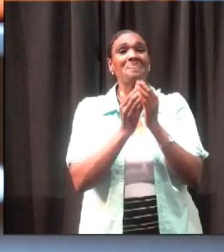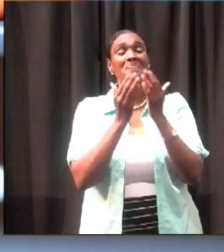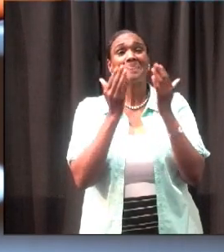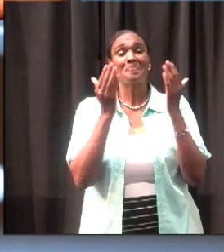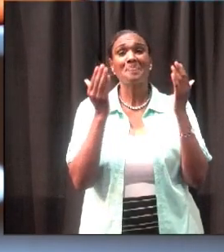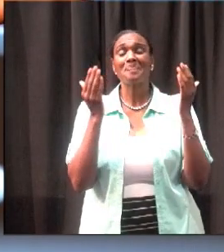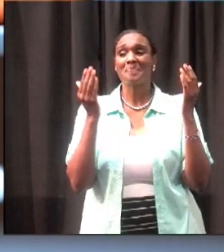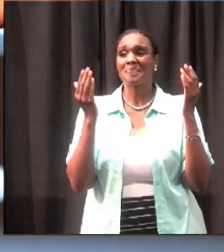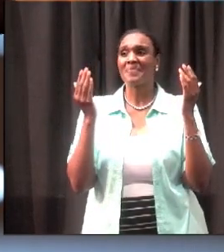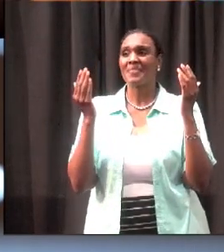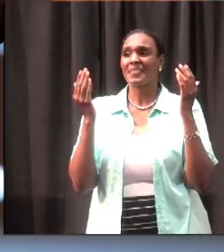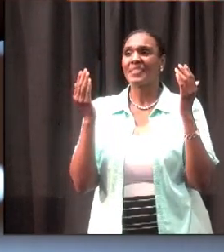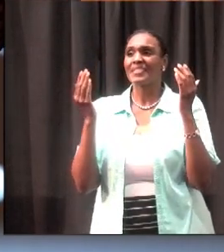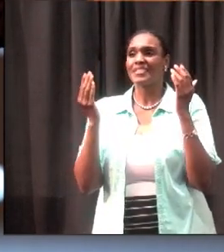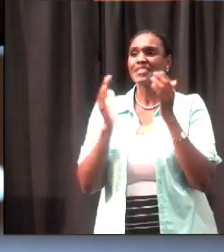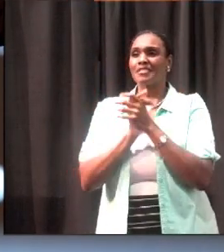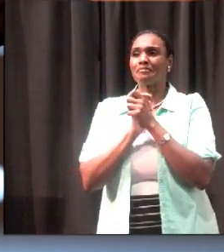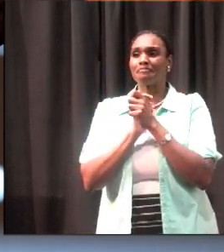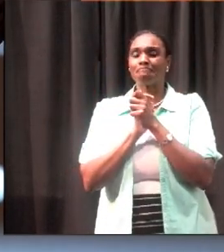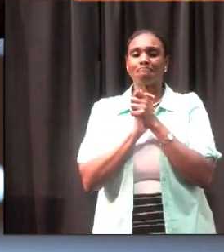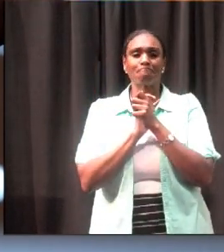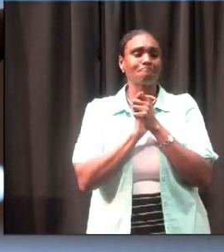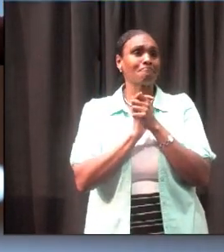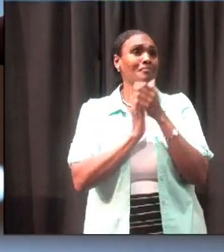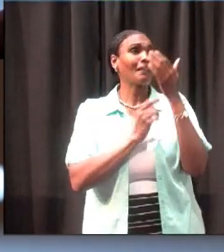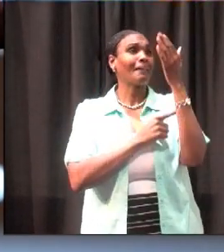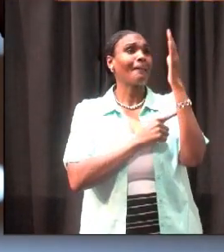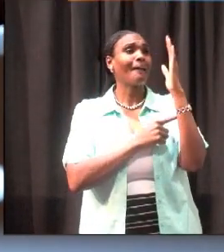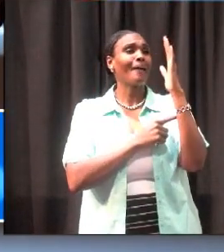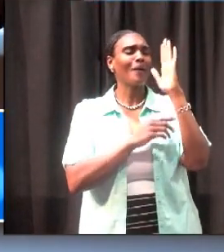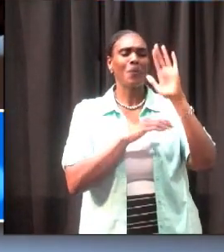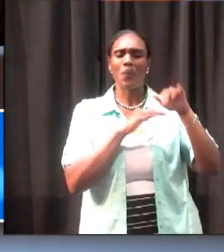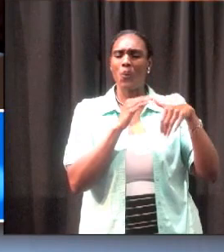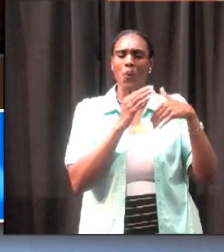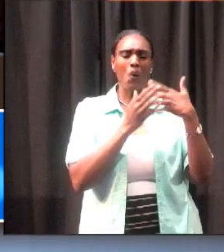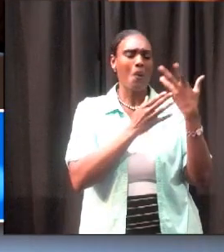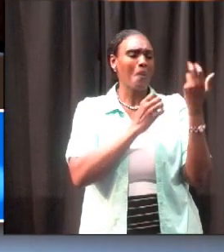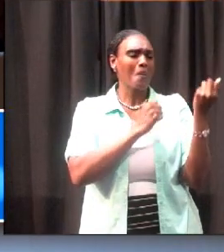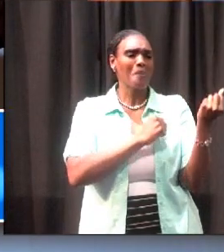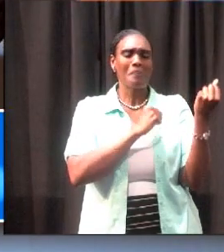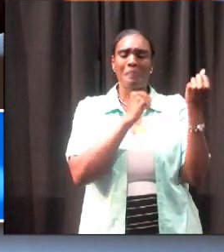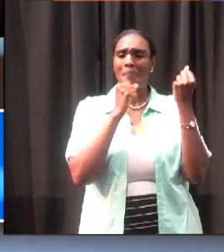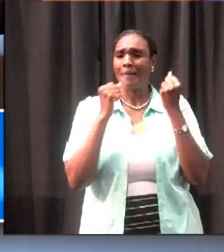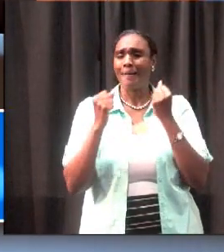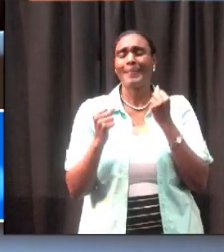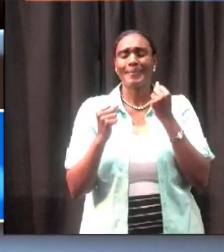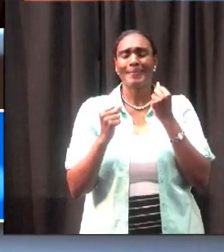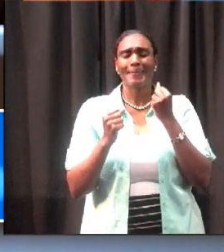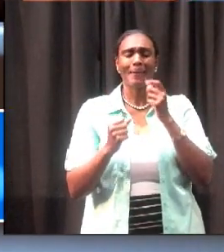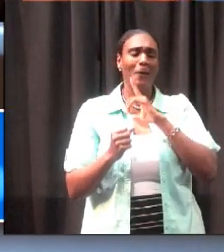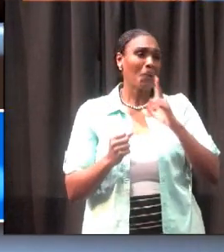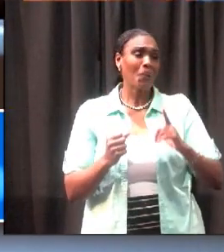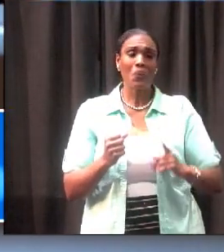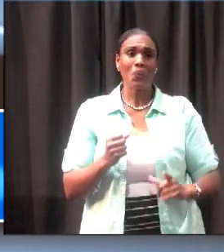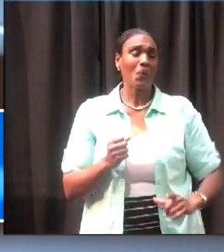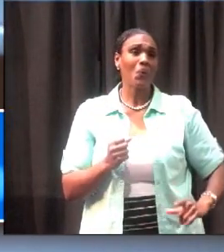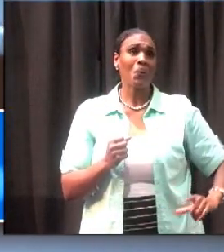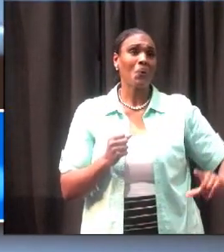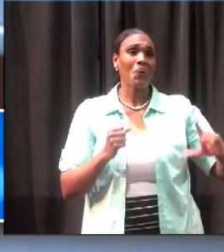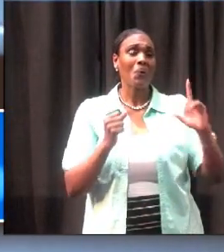Yeah. Come on, if y'all know it, say, God Almighty, Lord of